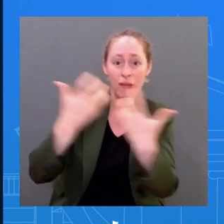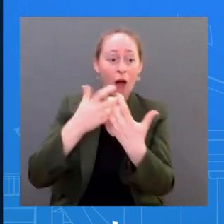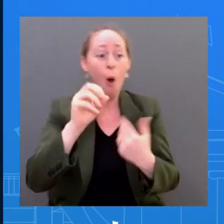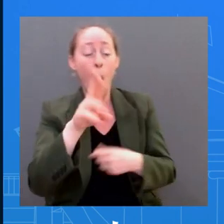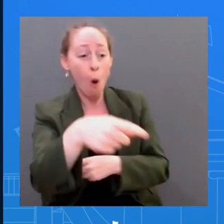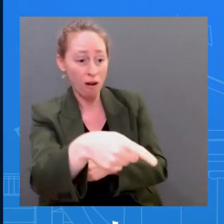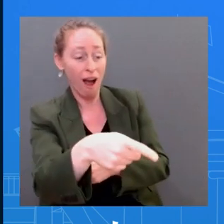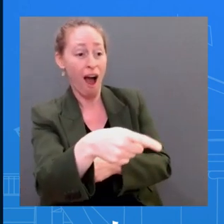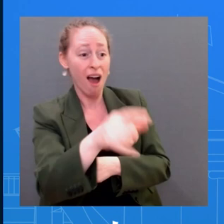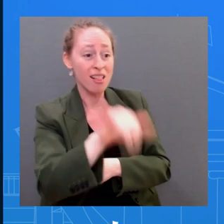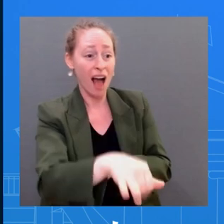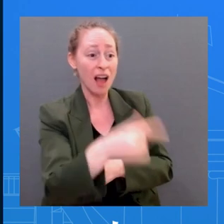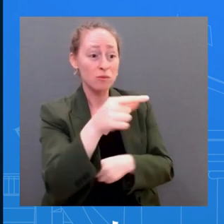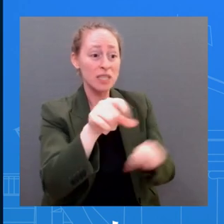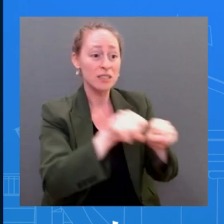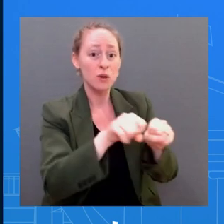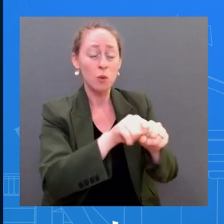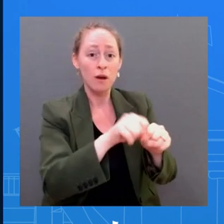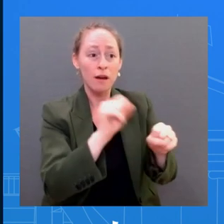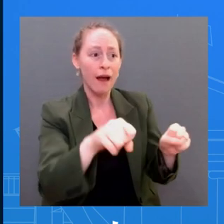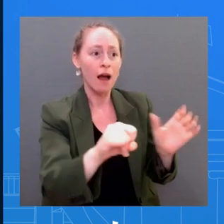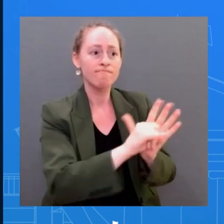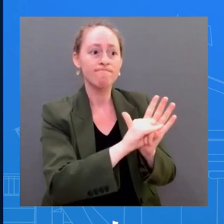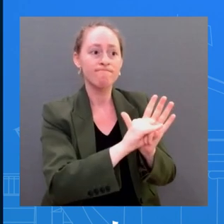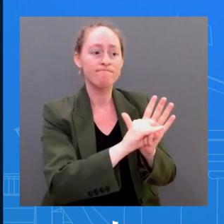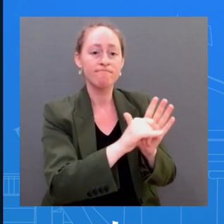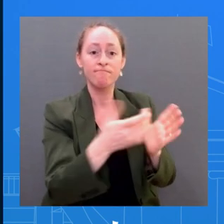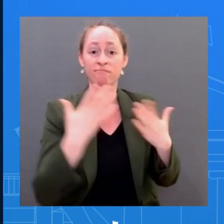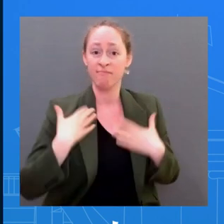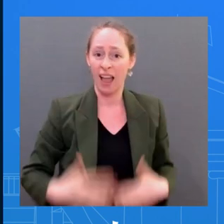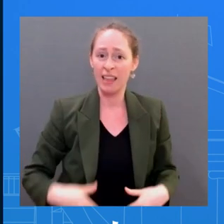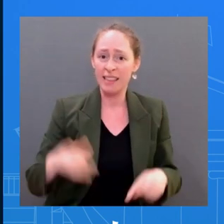Many children were left not only dead, but hollow.